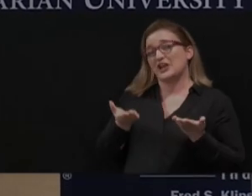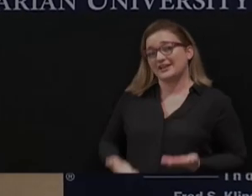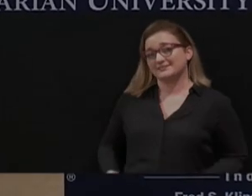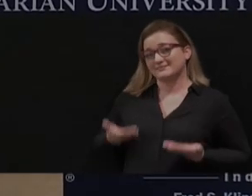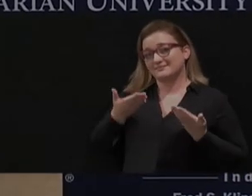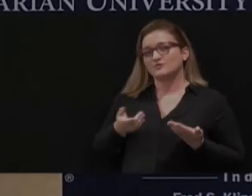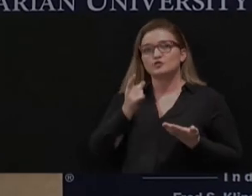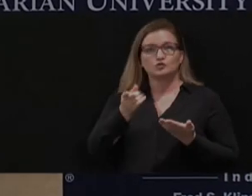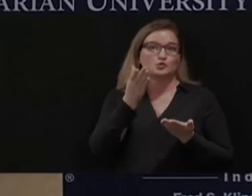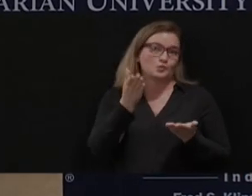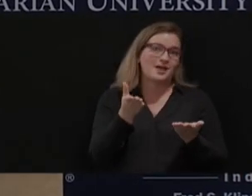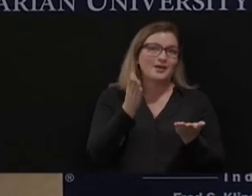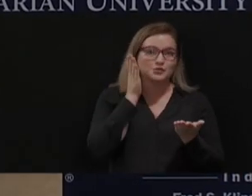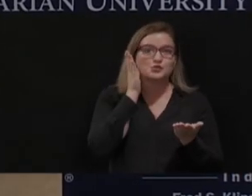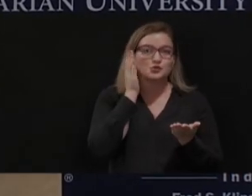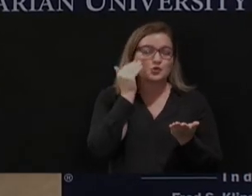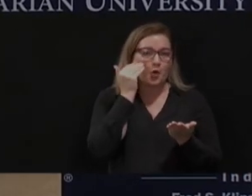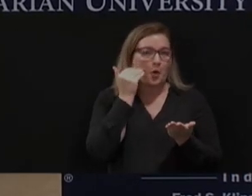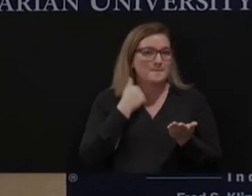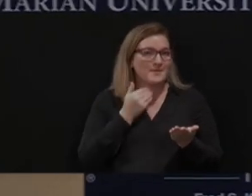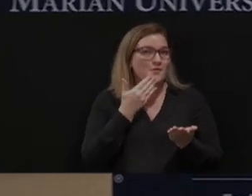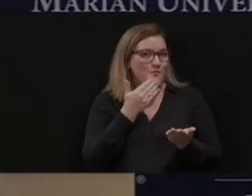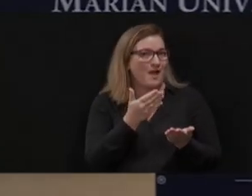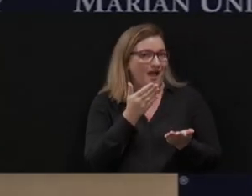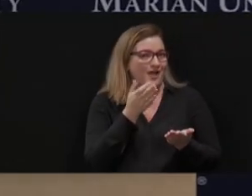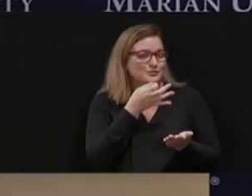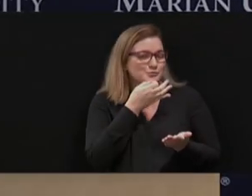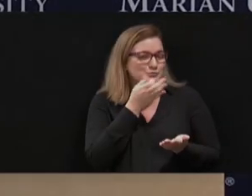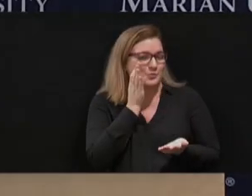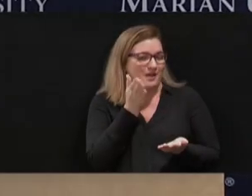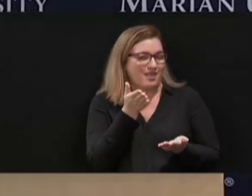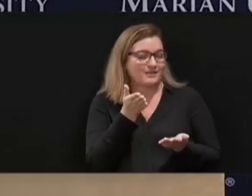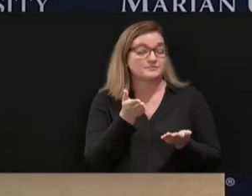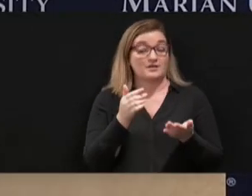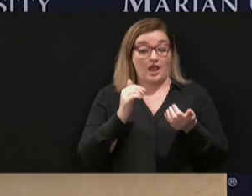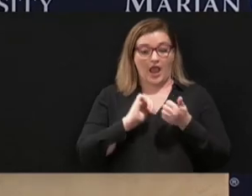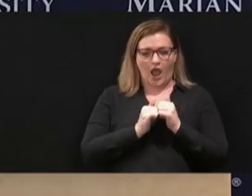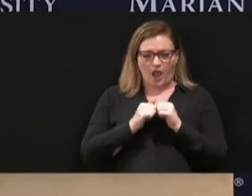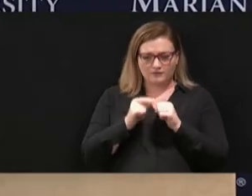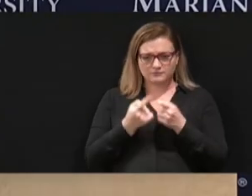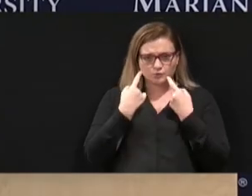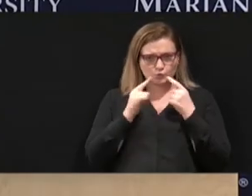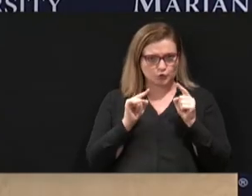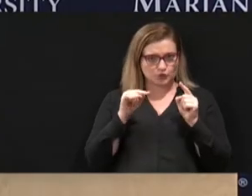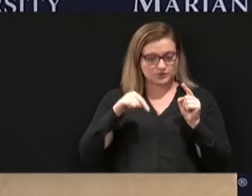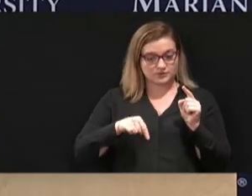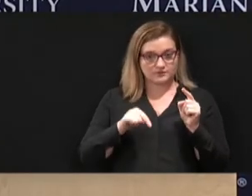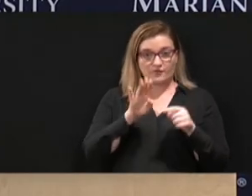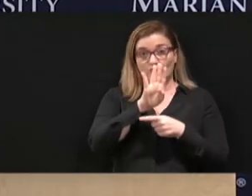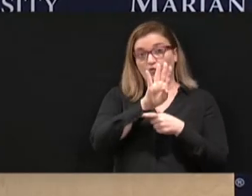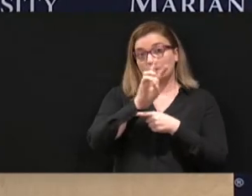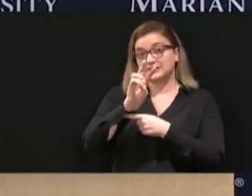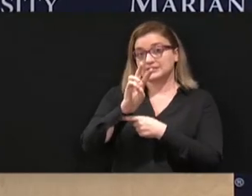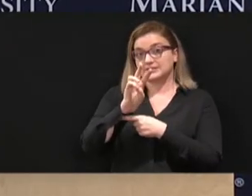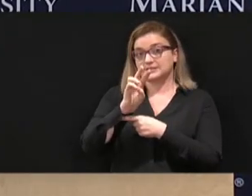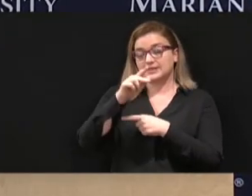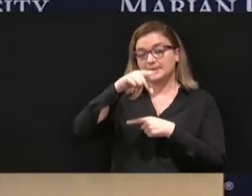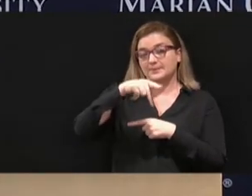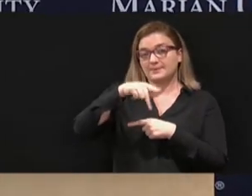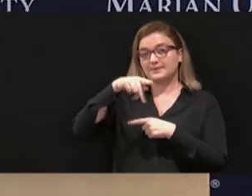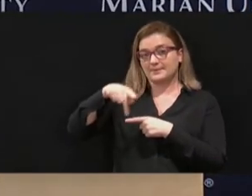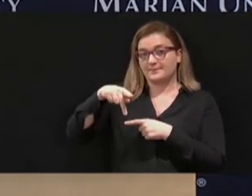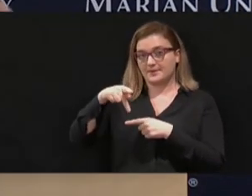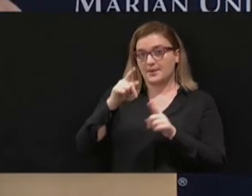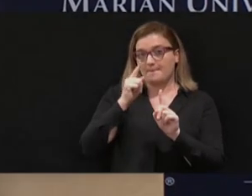You'll get to know me pretty well. So the way it works is there are 46 PGP points